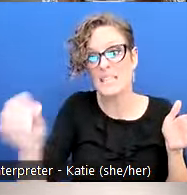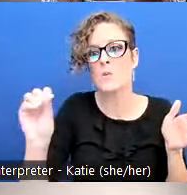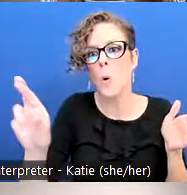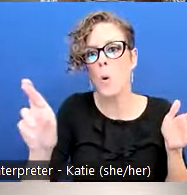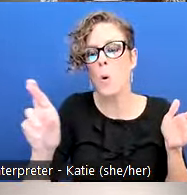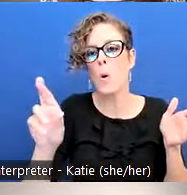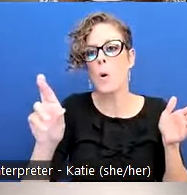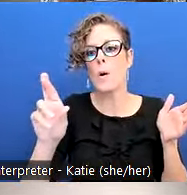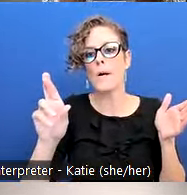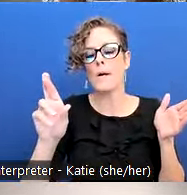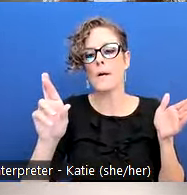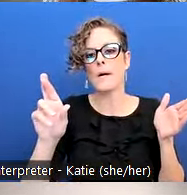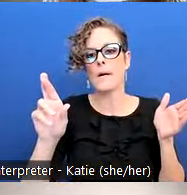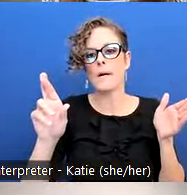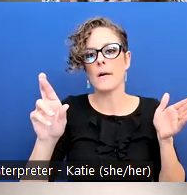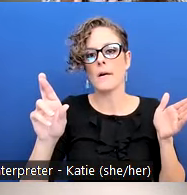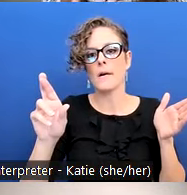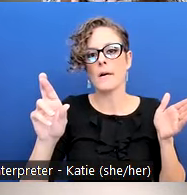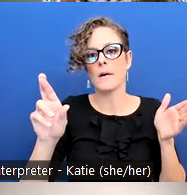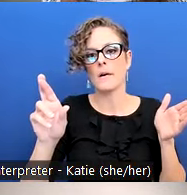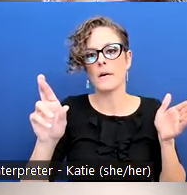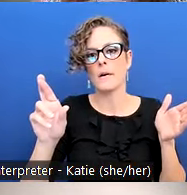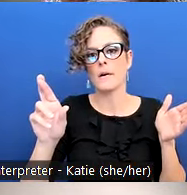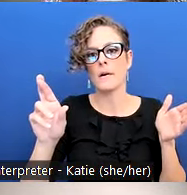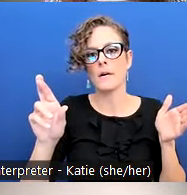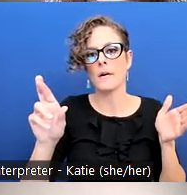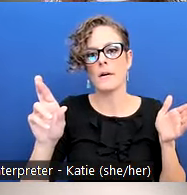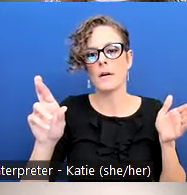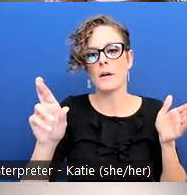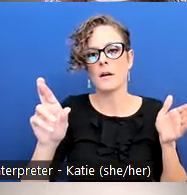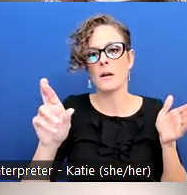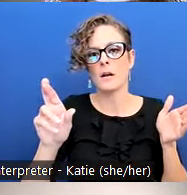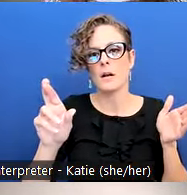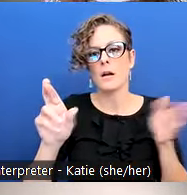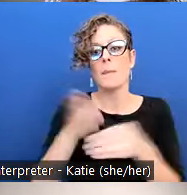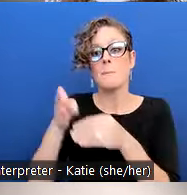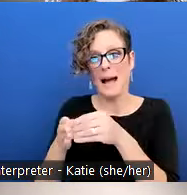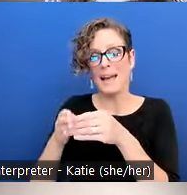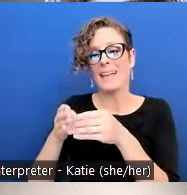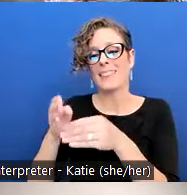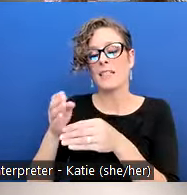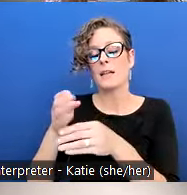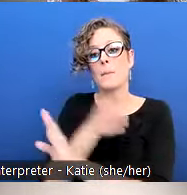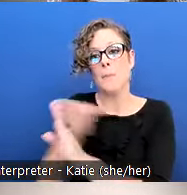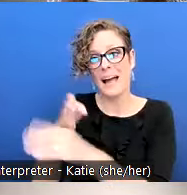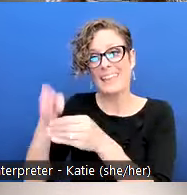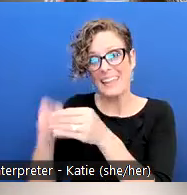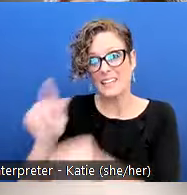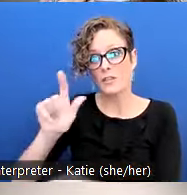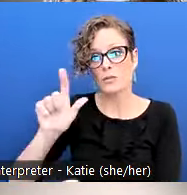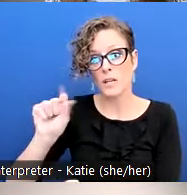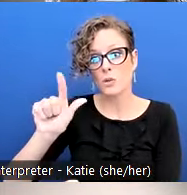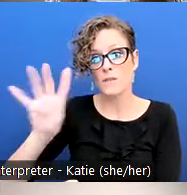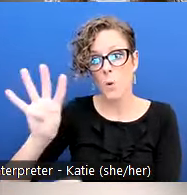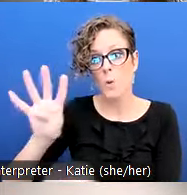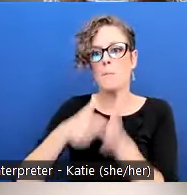2024. So meaning it has to be, not that it all has to be spent by the end of 2024, but there has to be an assigned purpose for it. Like it has to be in